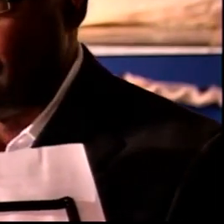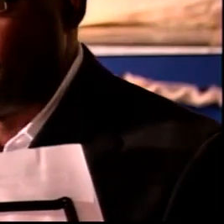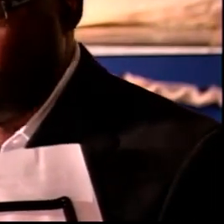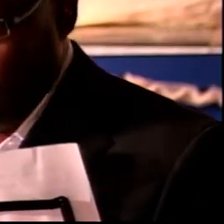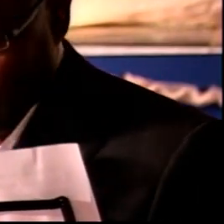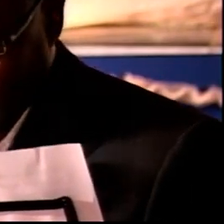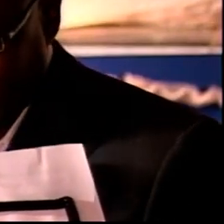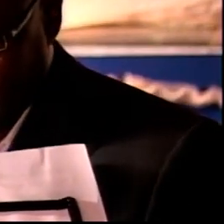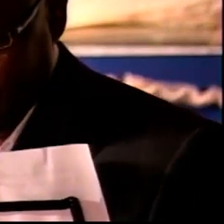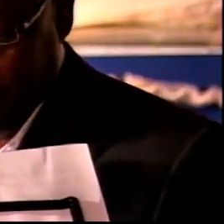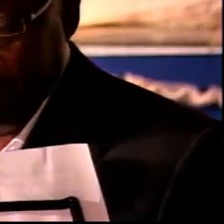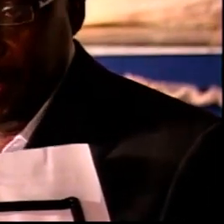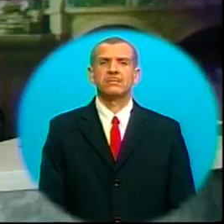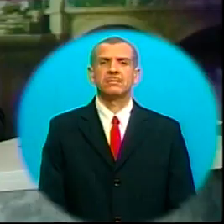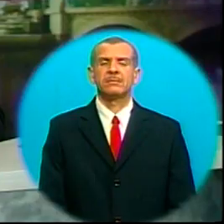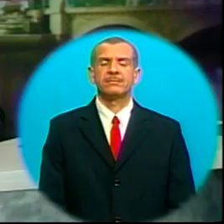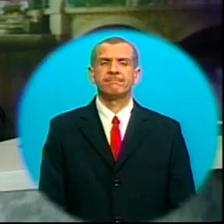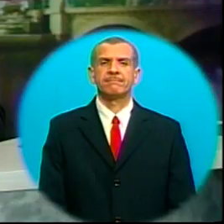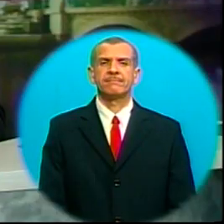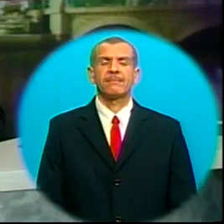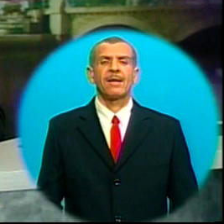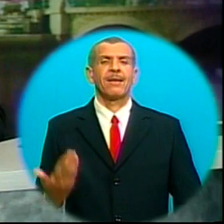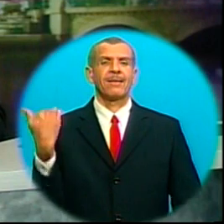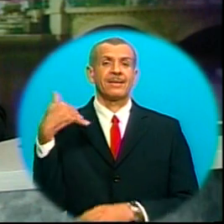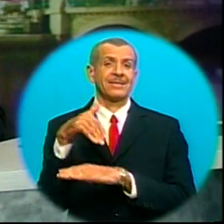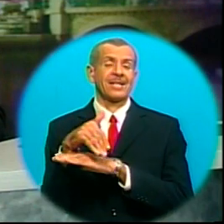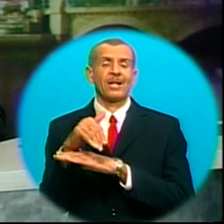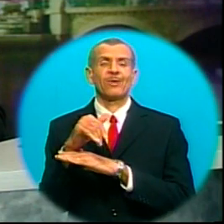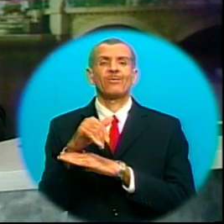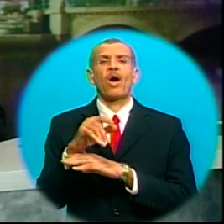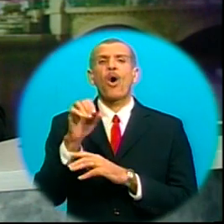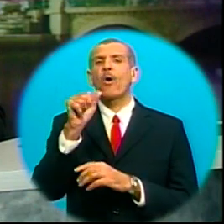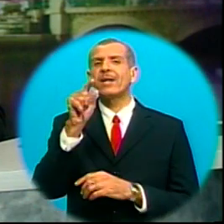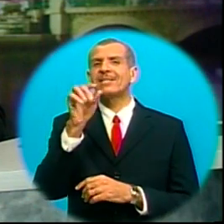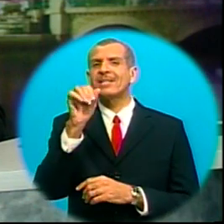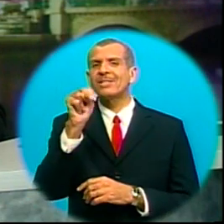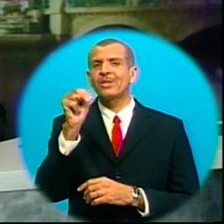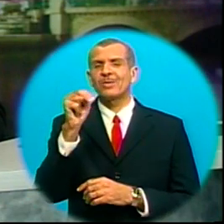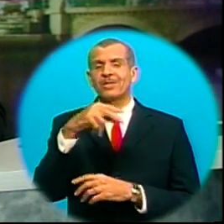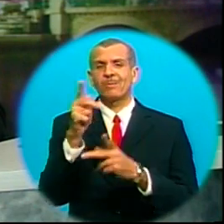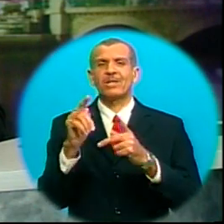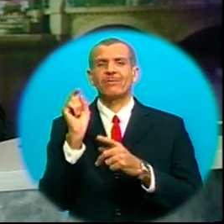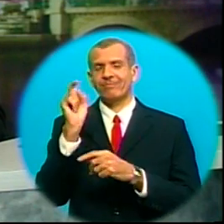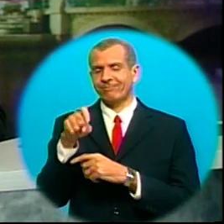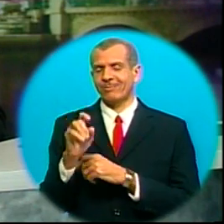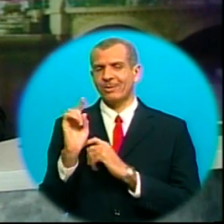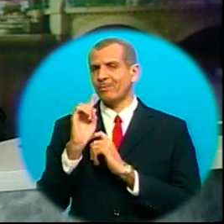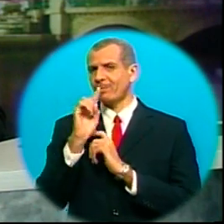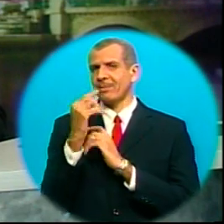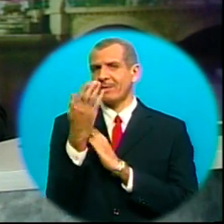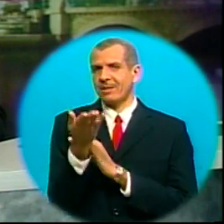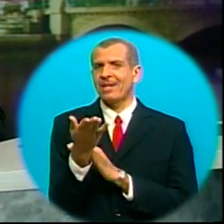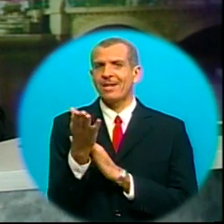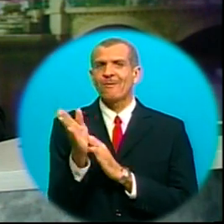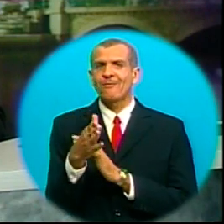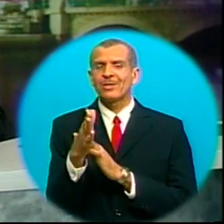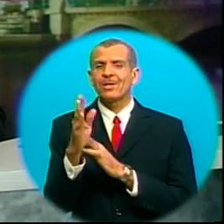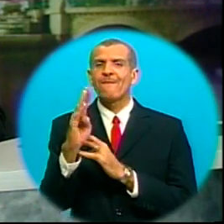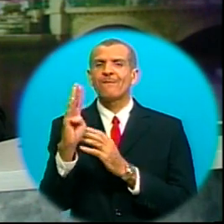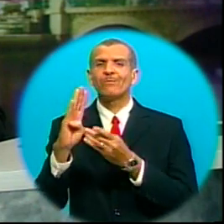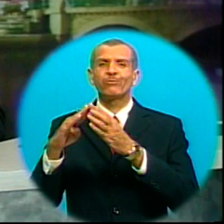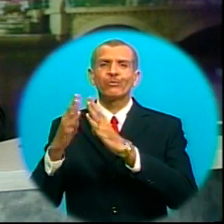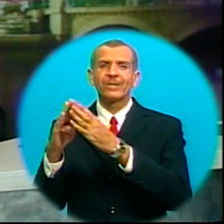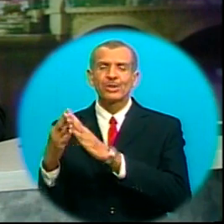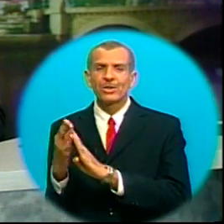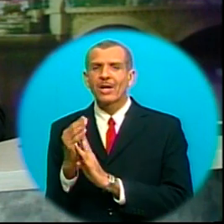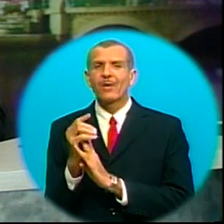the lives of our citizens. Oistins was the place to be last night. The fishing village was the location for the official launch